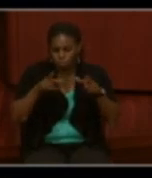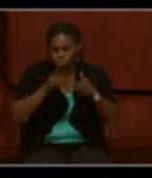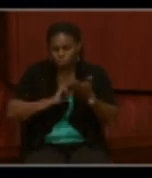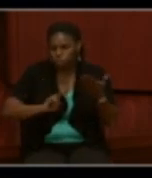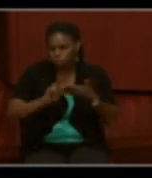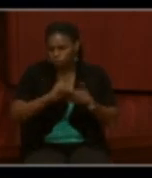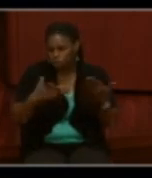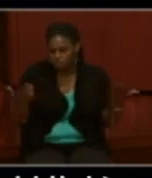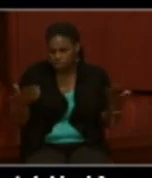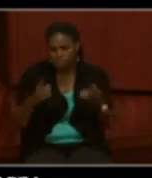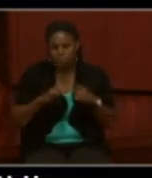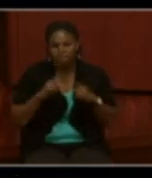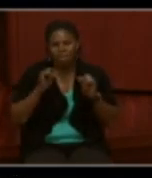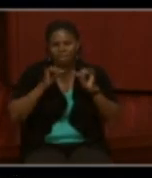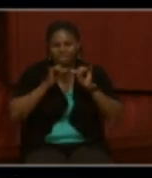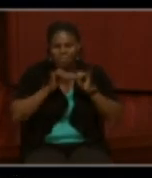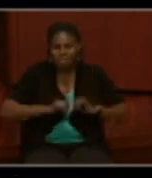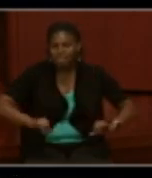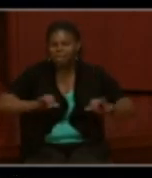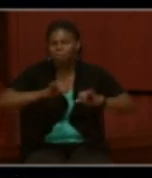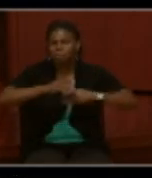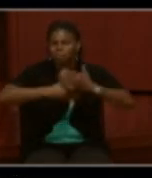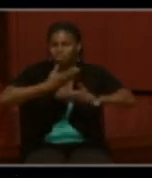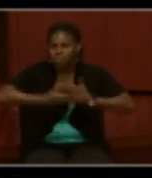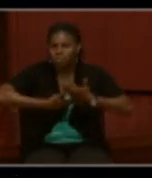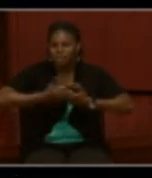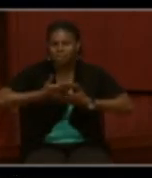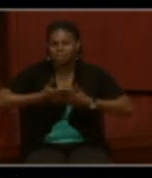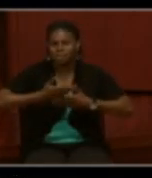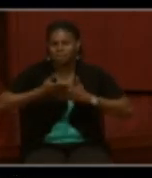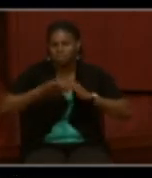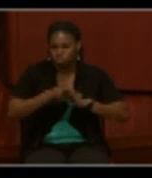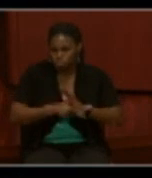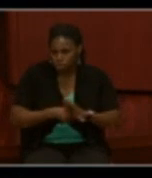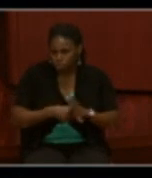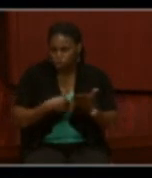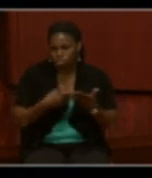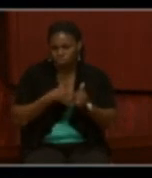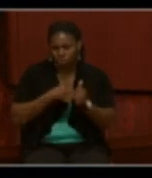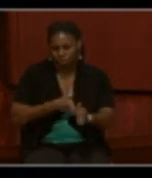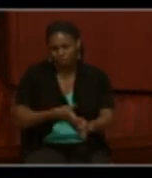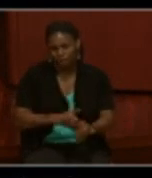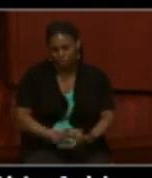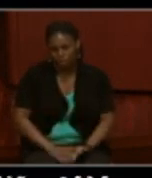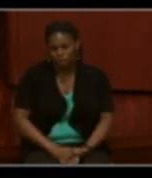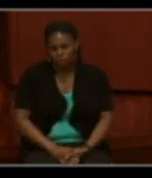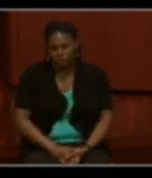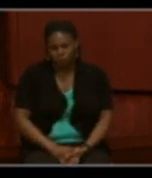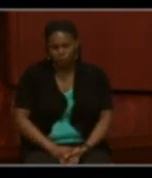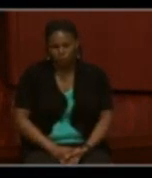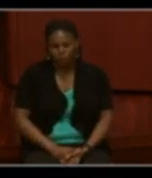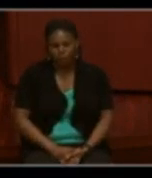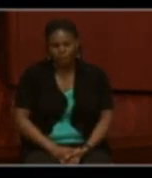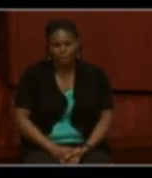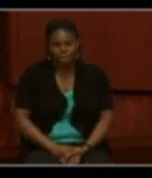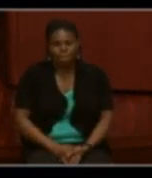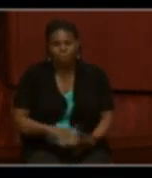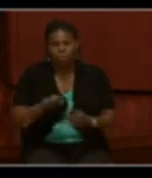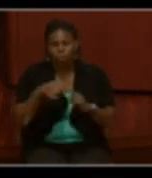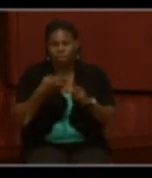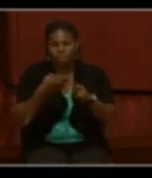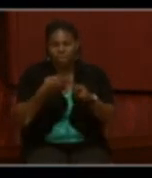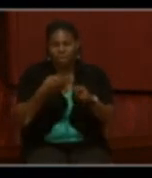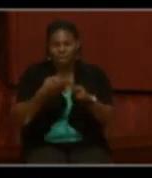the same process and procedure that you would go about on any state. Once the name